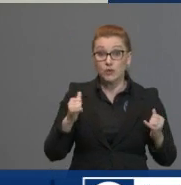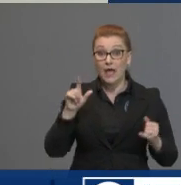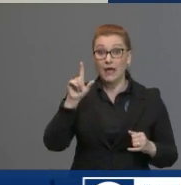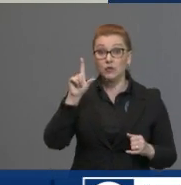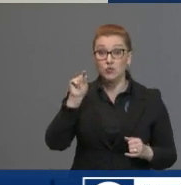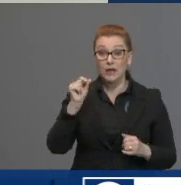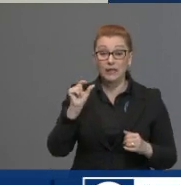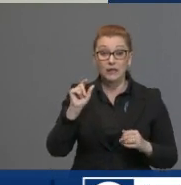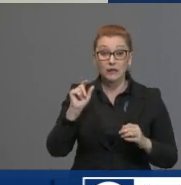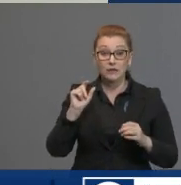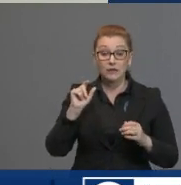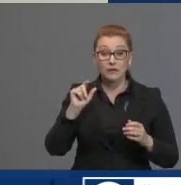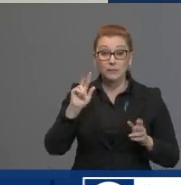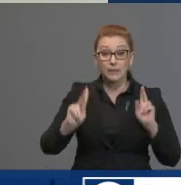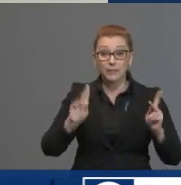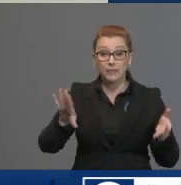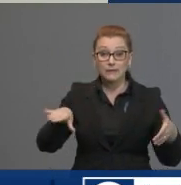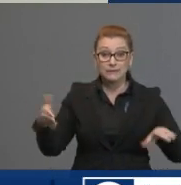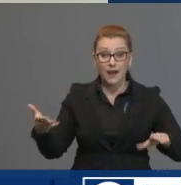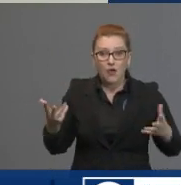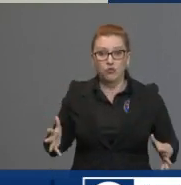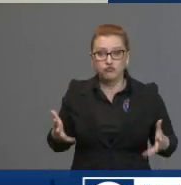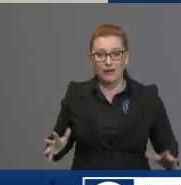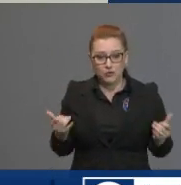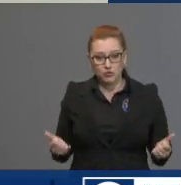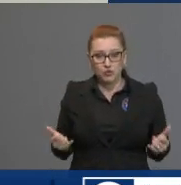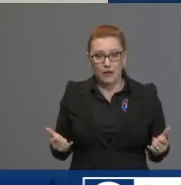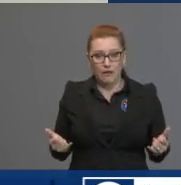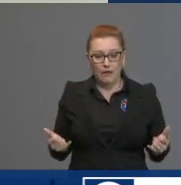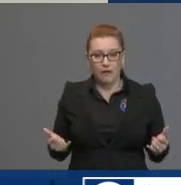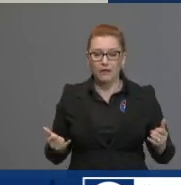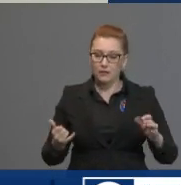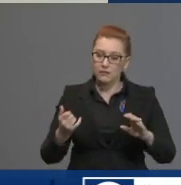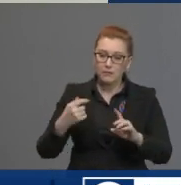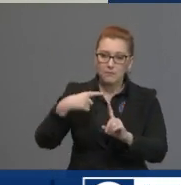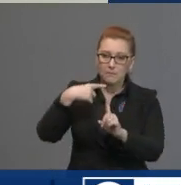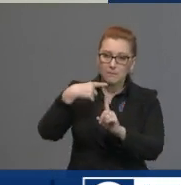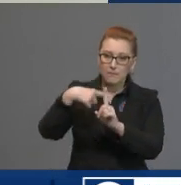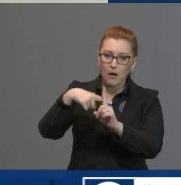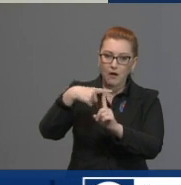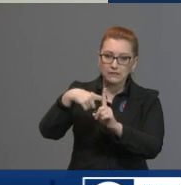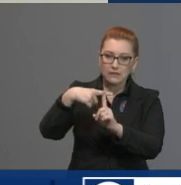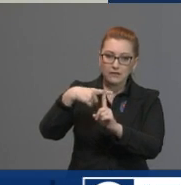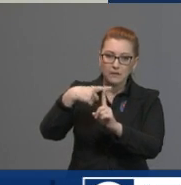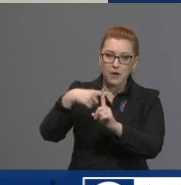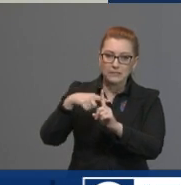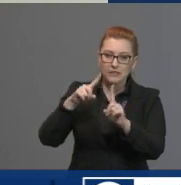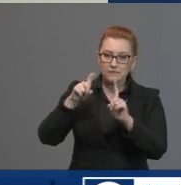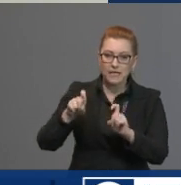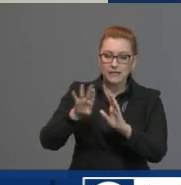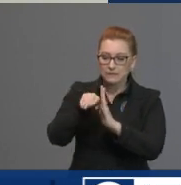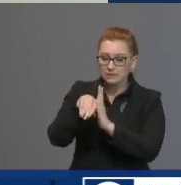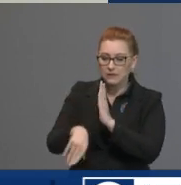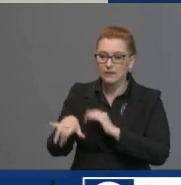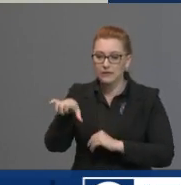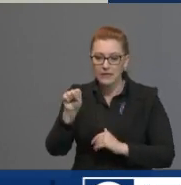today. We have a declining positive rate, but that's because we've taken the denominator and increased the test of people who are